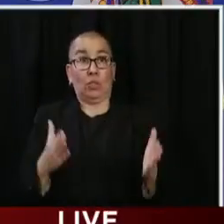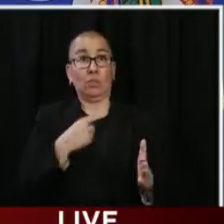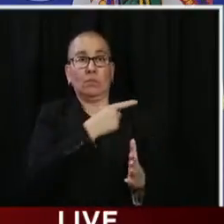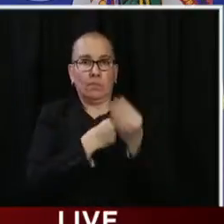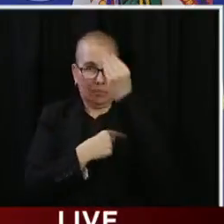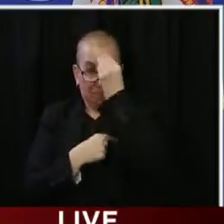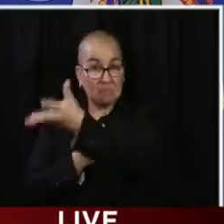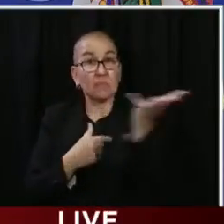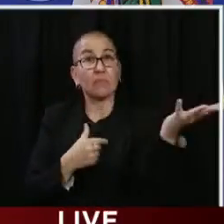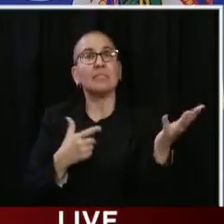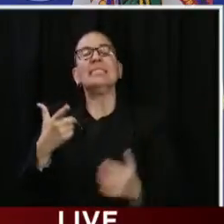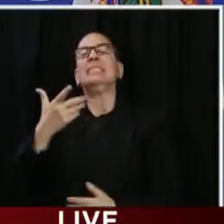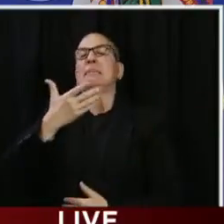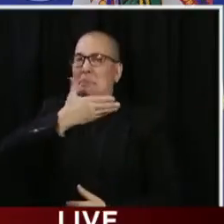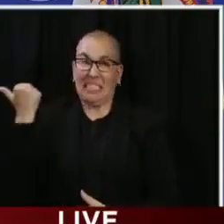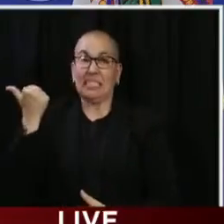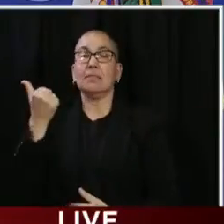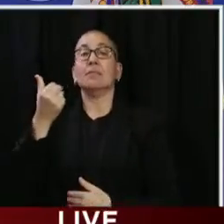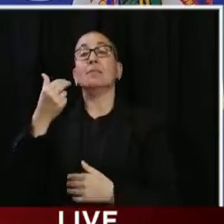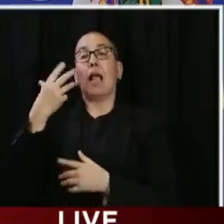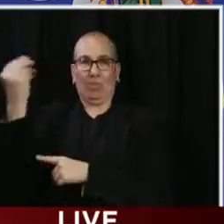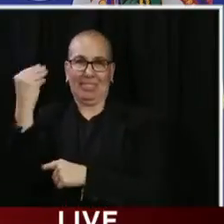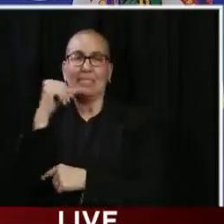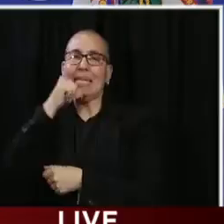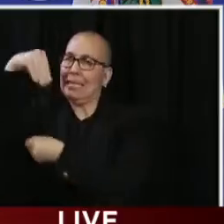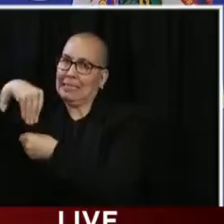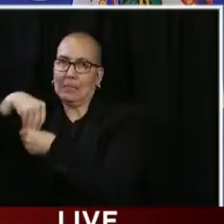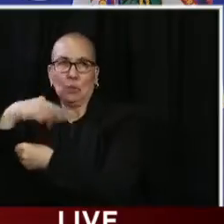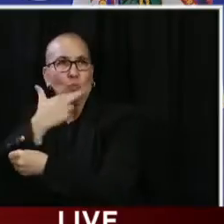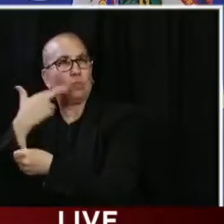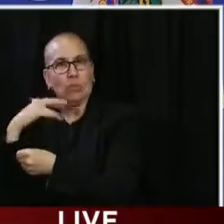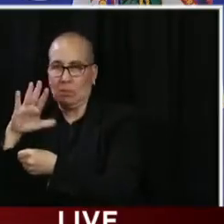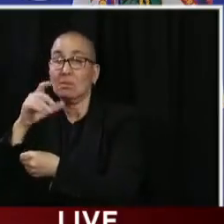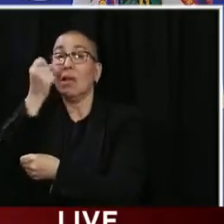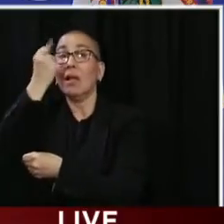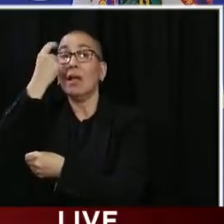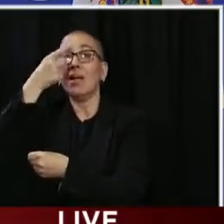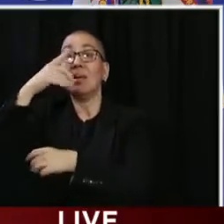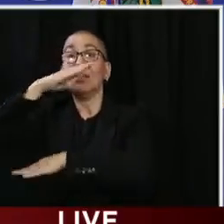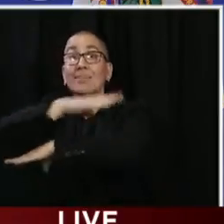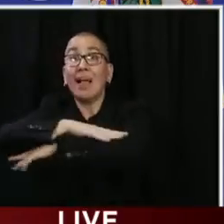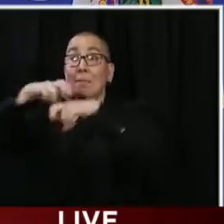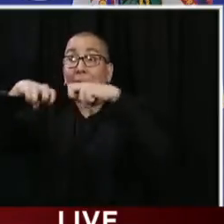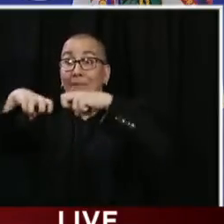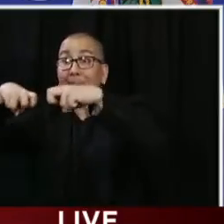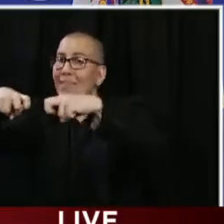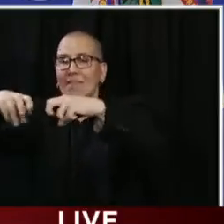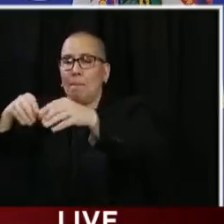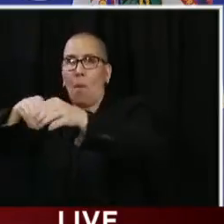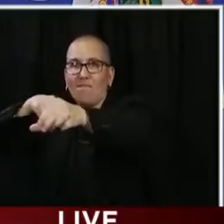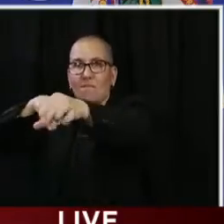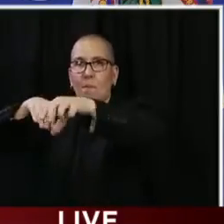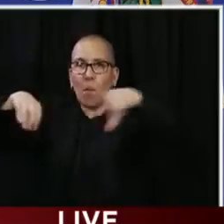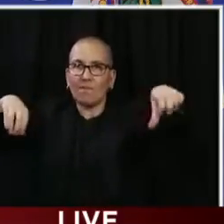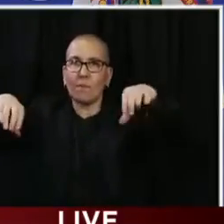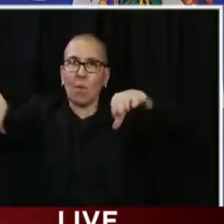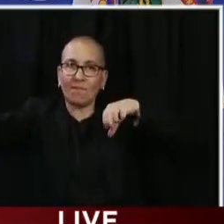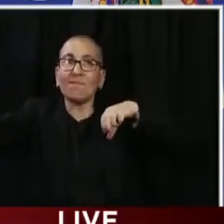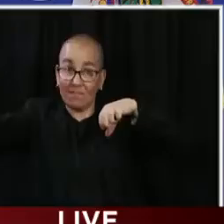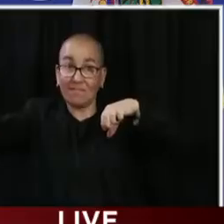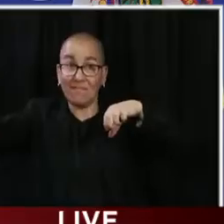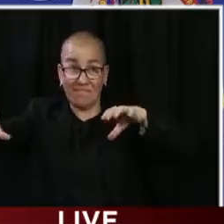all the social distancing rules that have been in place from the beginning still apply. No more than 50 total people at an outdoor setting for a restaurant to keep